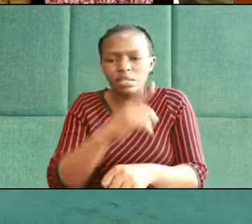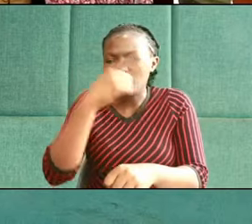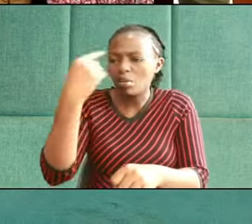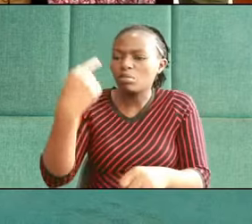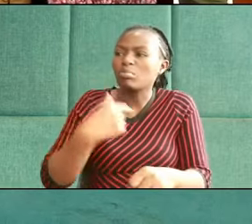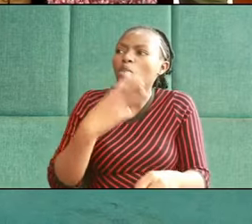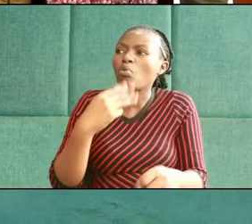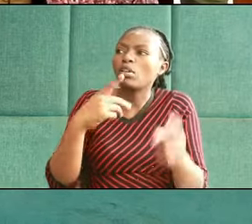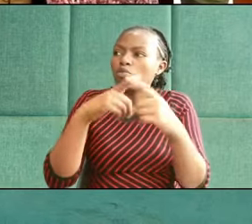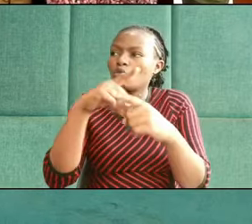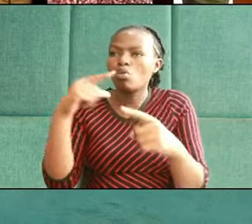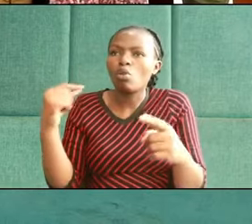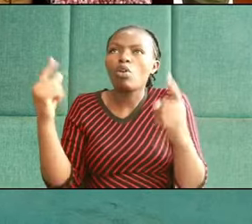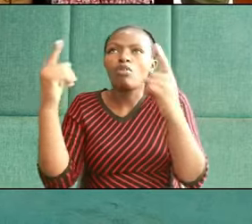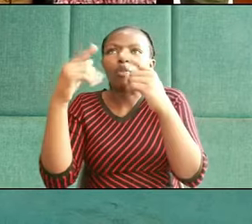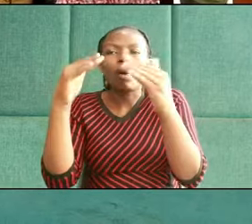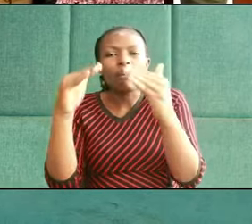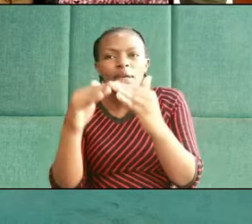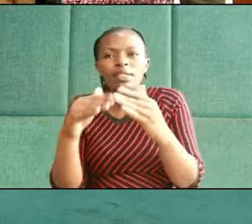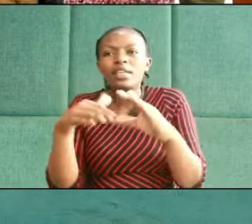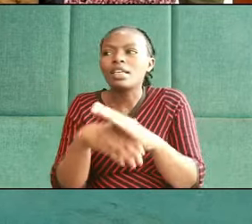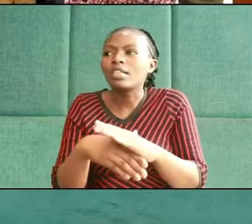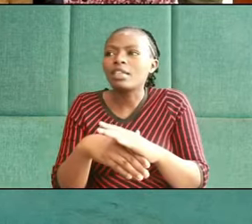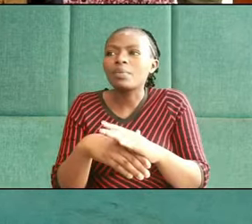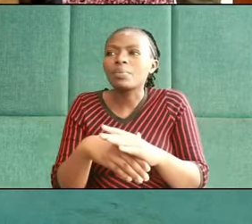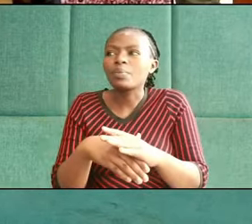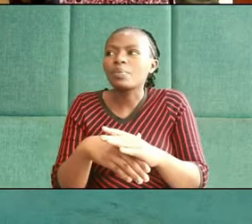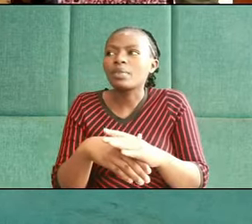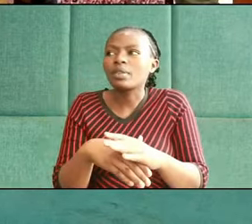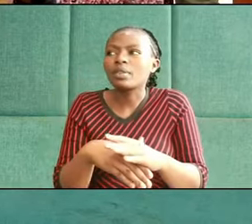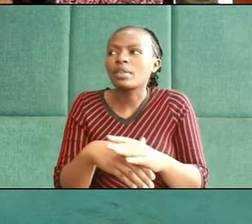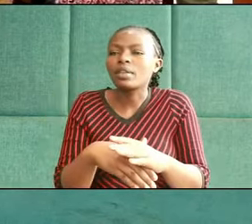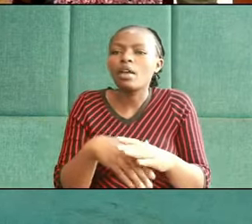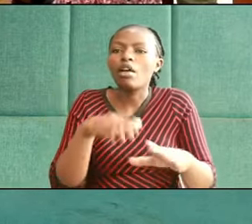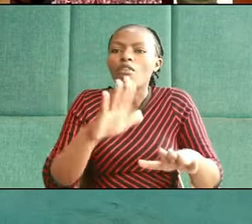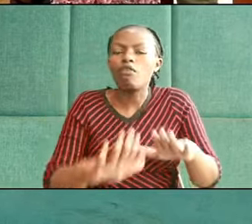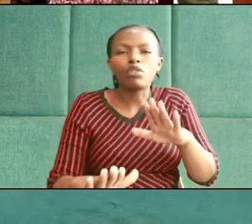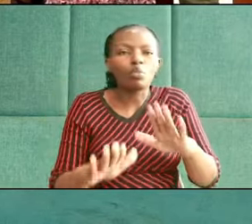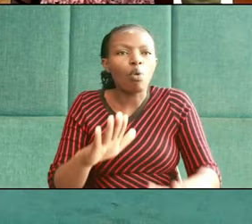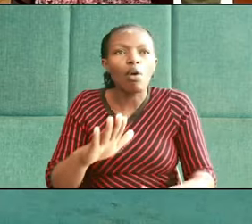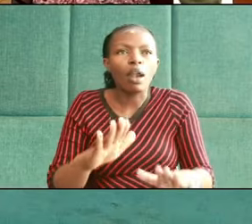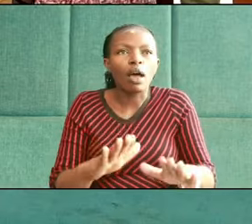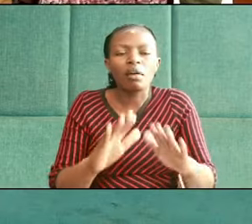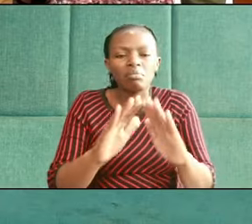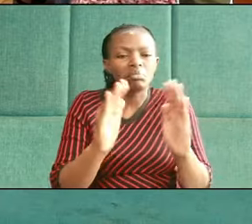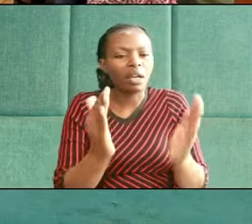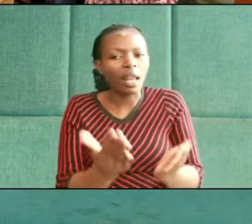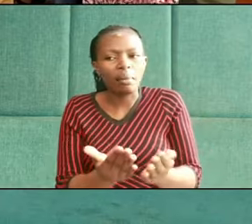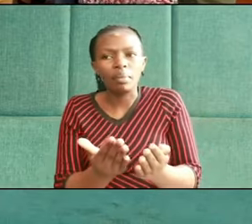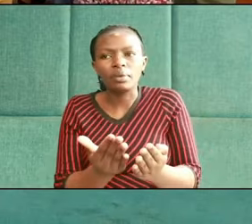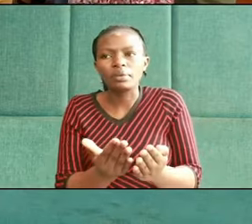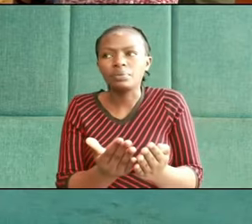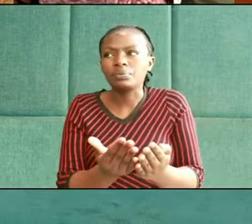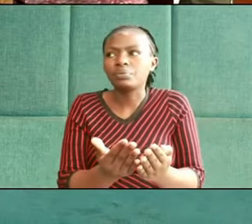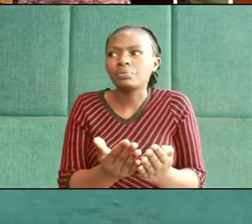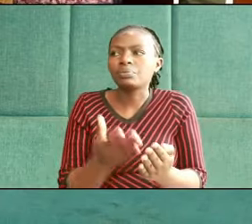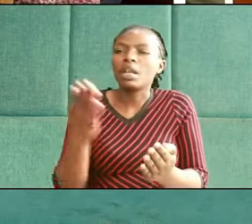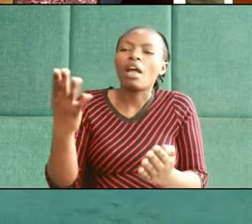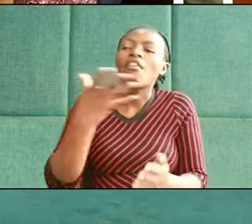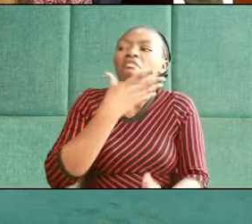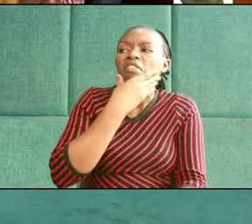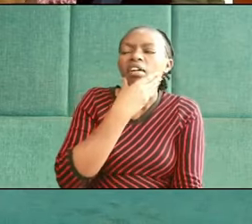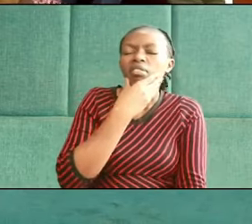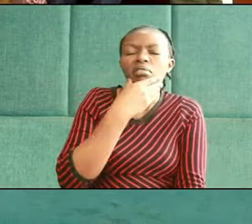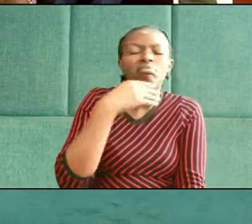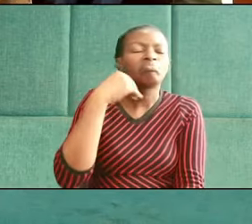with my friends? How would you feel? Sad. You would feel very sad, isn't it? Yes. And here